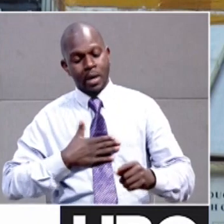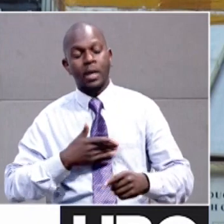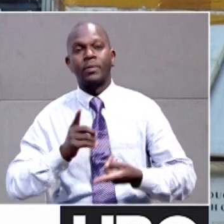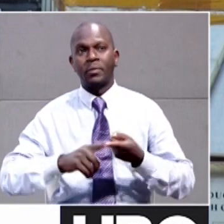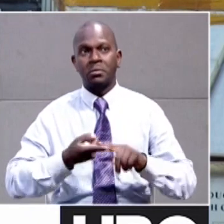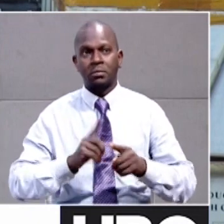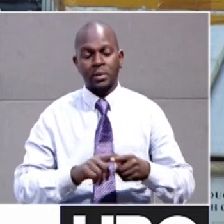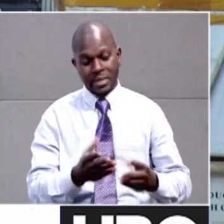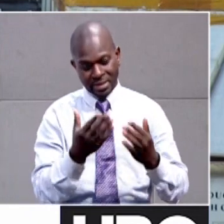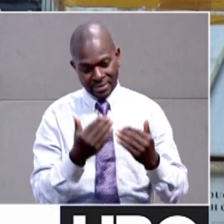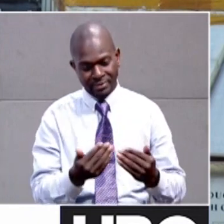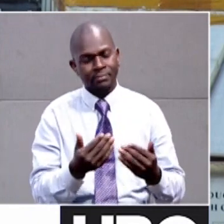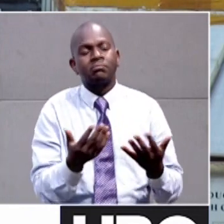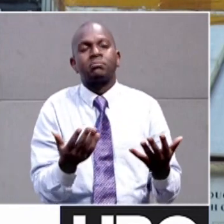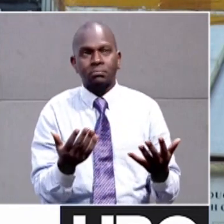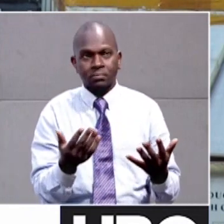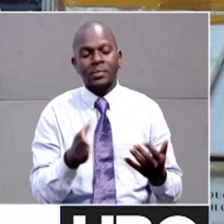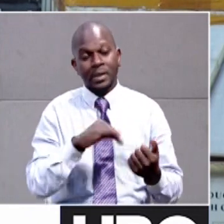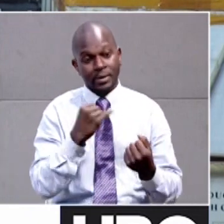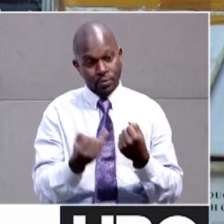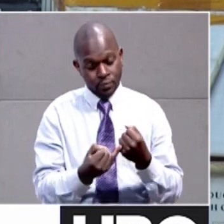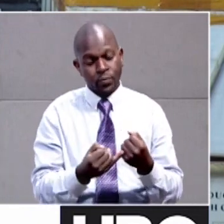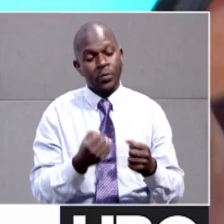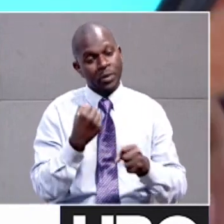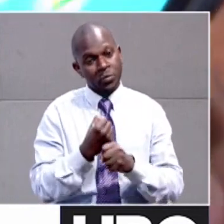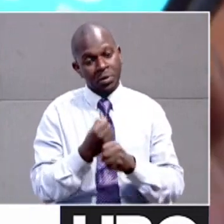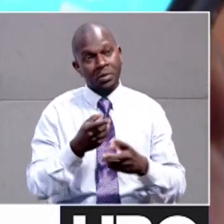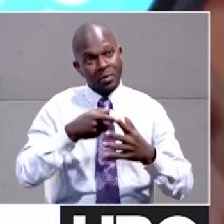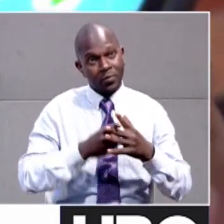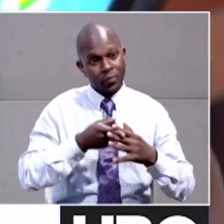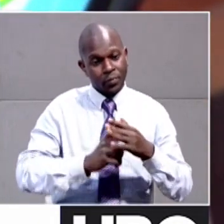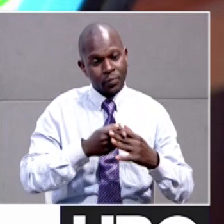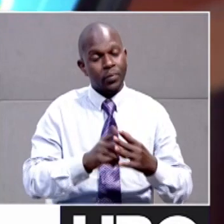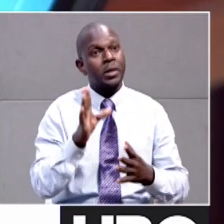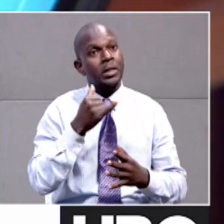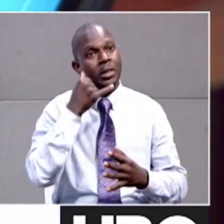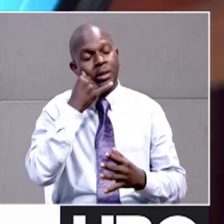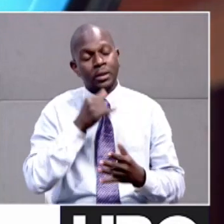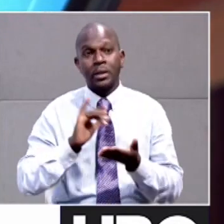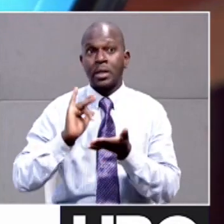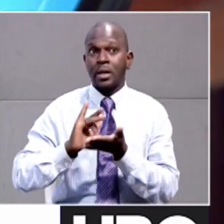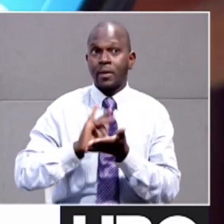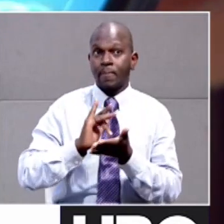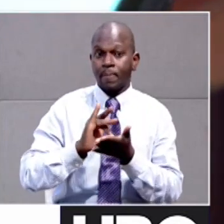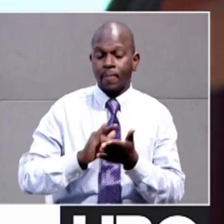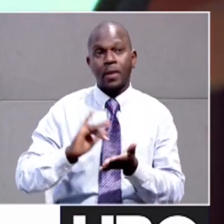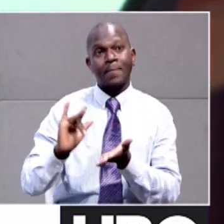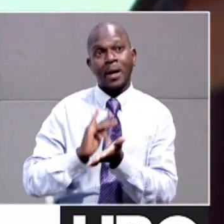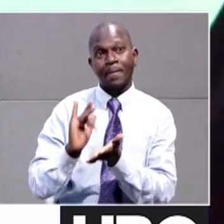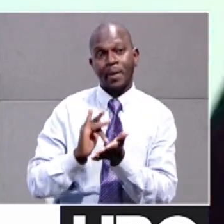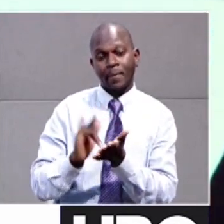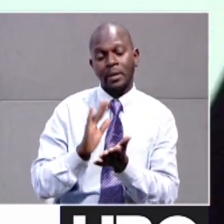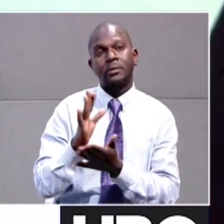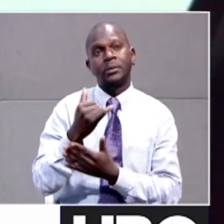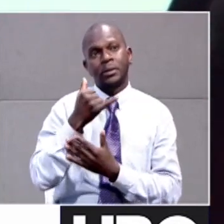all along, now that is now the job now we have to do. Statistics show that adoption to smartphones in